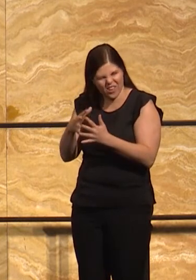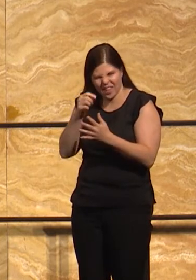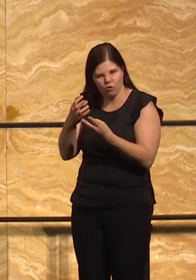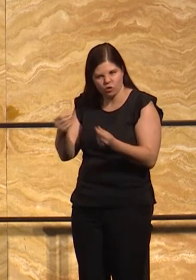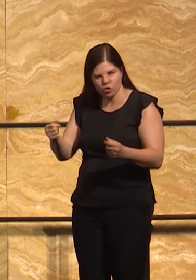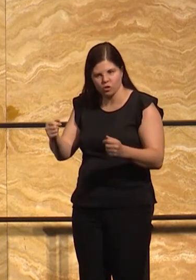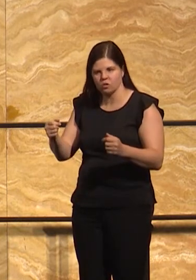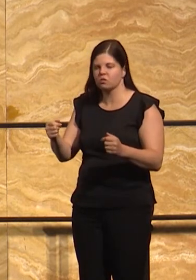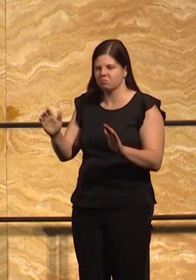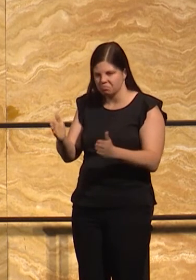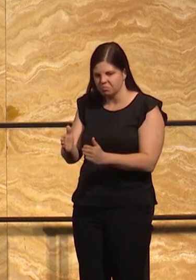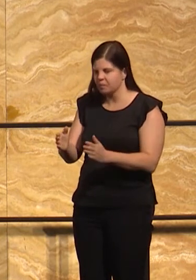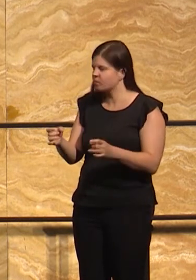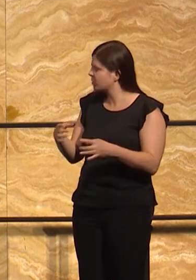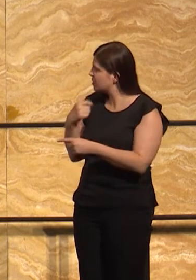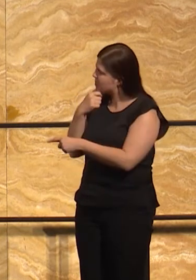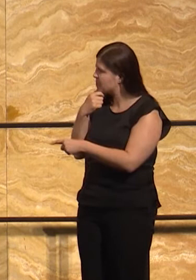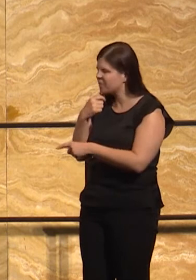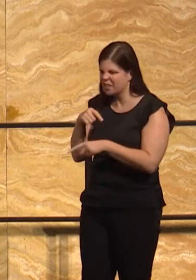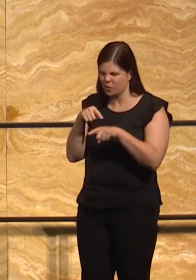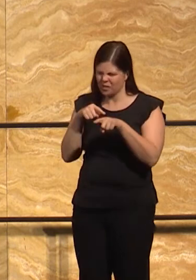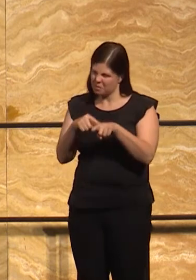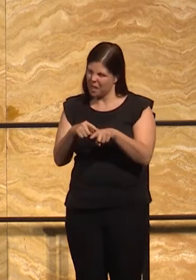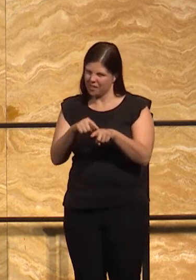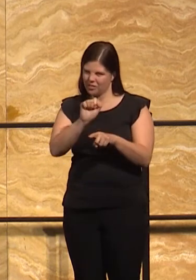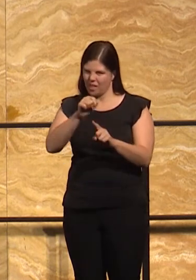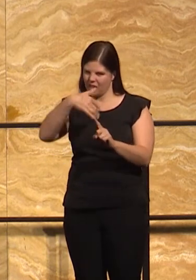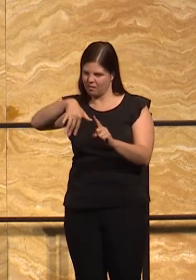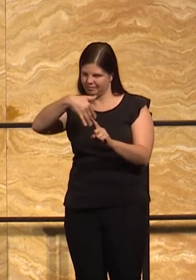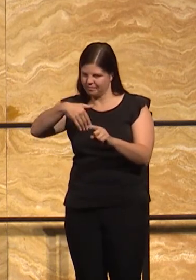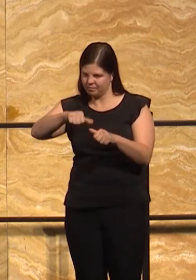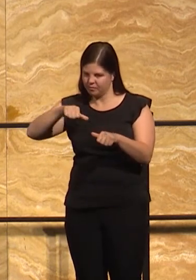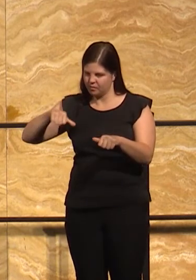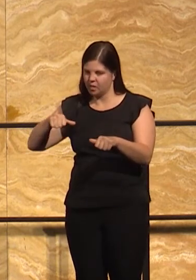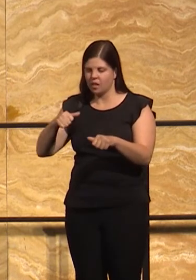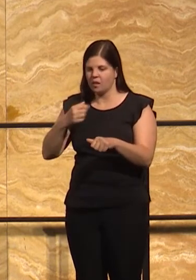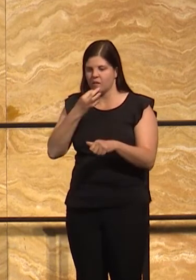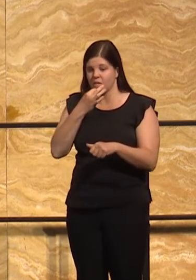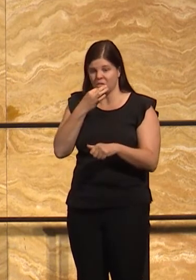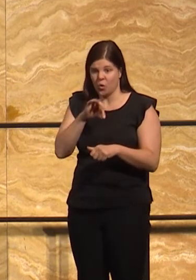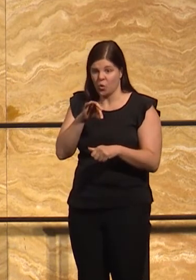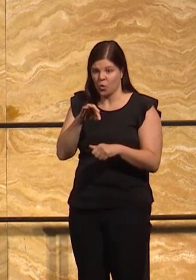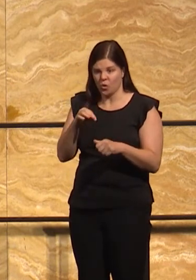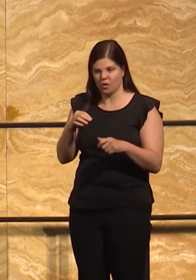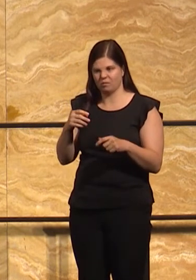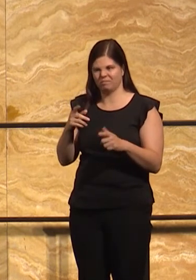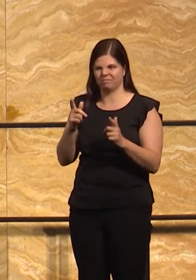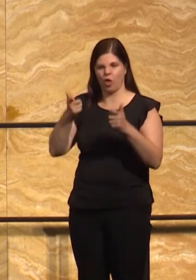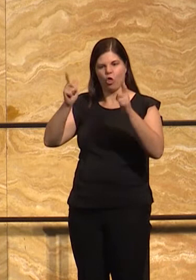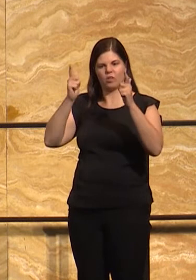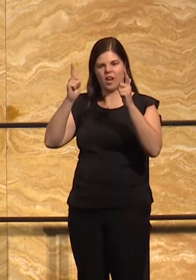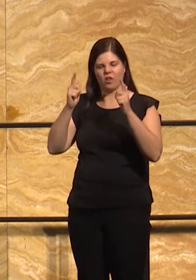depends on the origin of that authoritarian government. And there are not many of them around. If you have